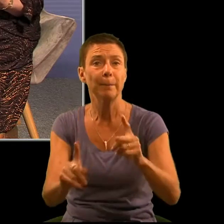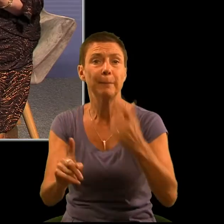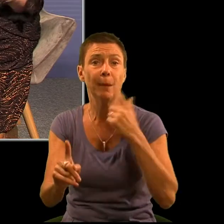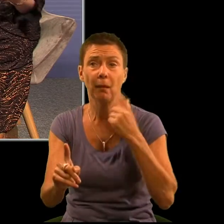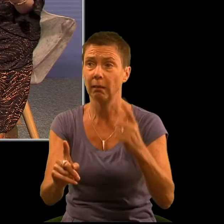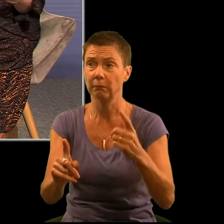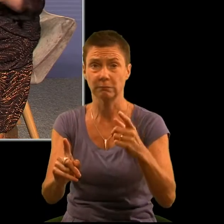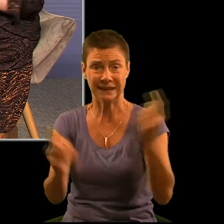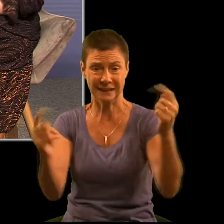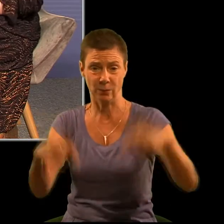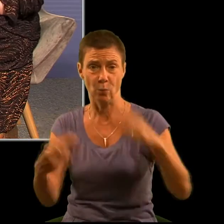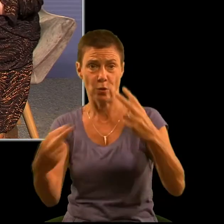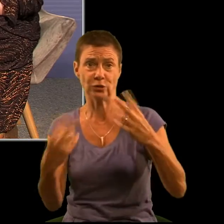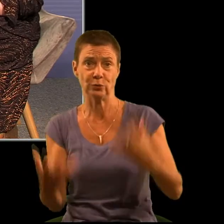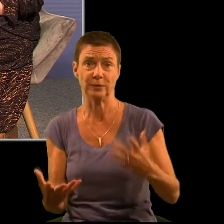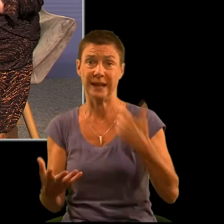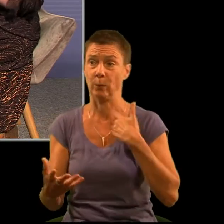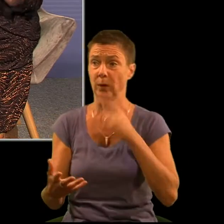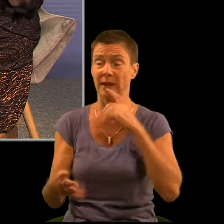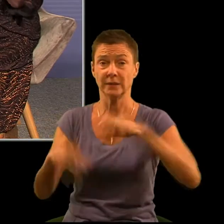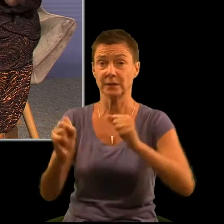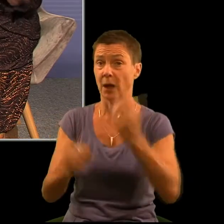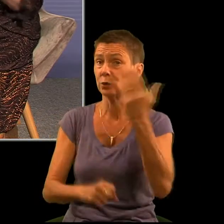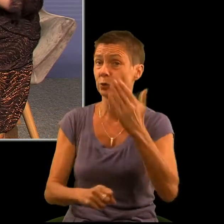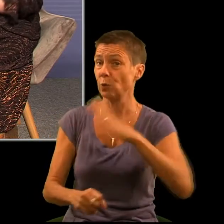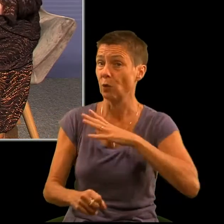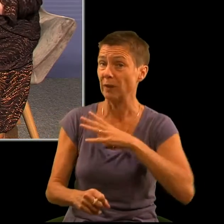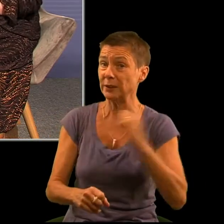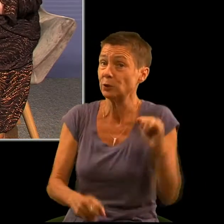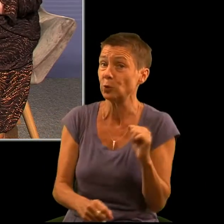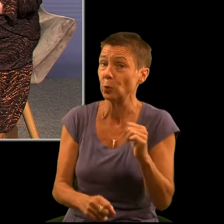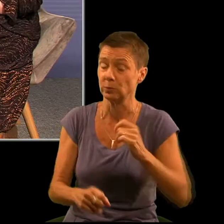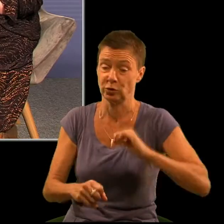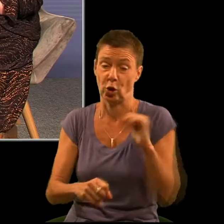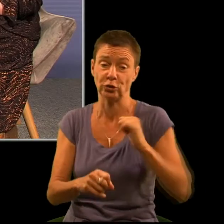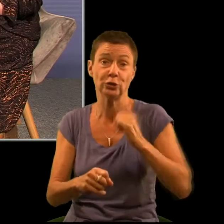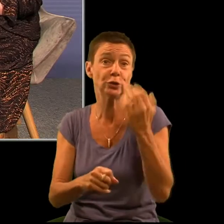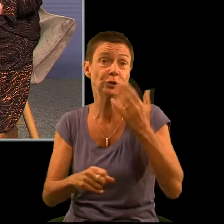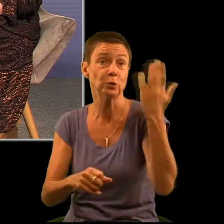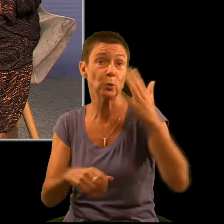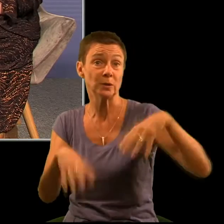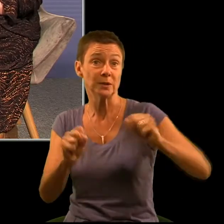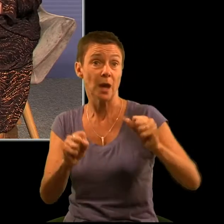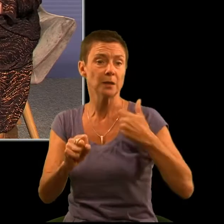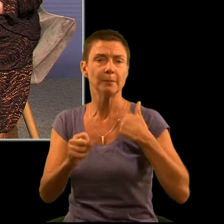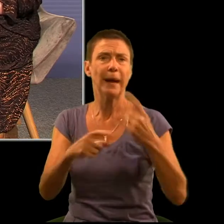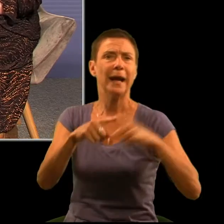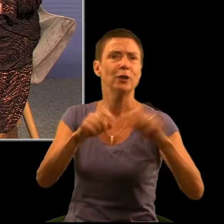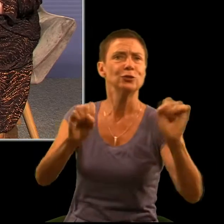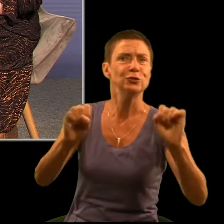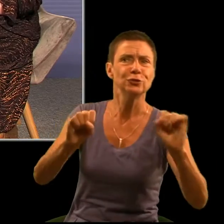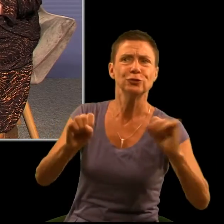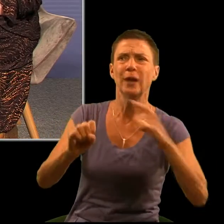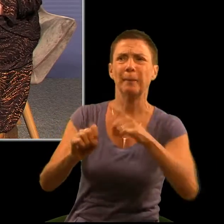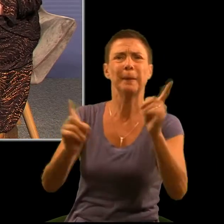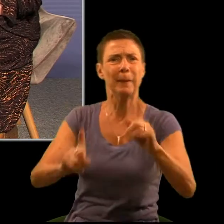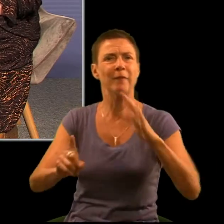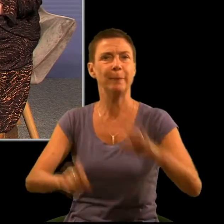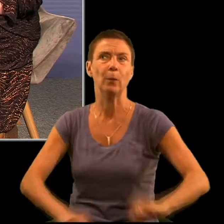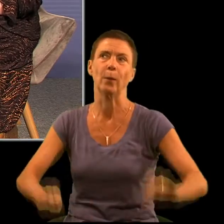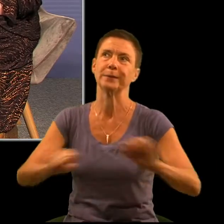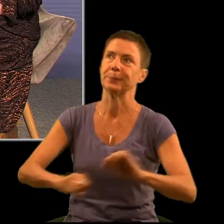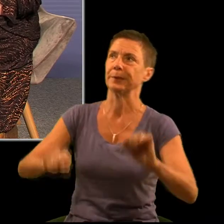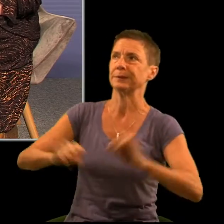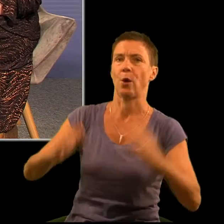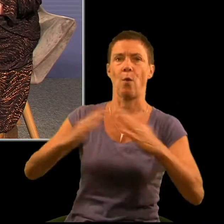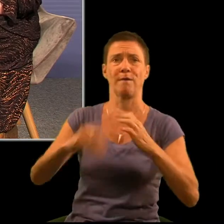back to school. The schools in Scotland went back a couple of weeks ago, but plenty of listeners will still be waiting to go back to school, and they've been at home for a long time.